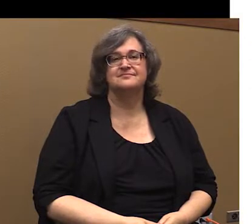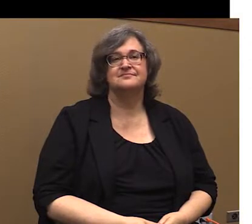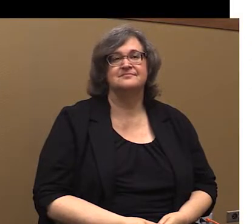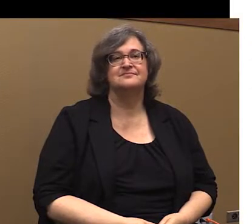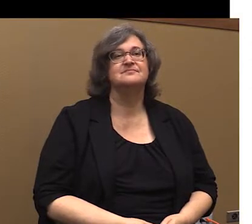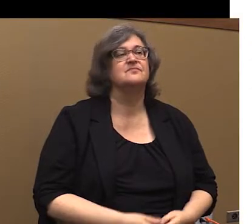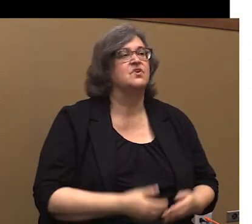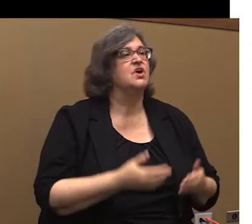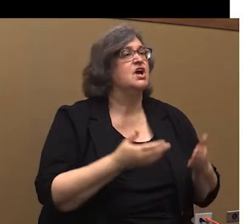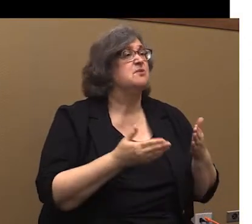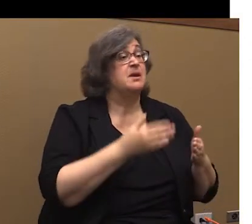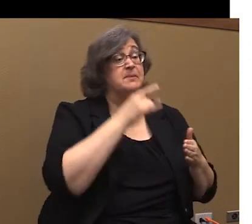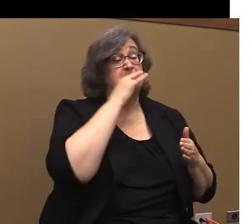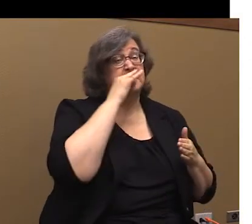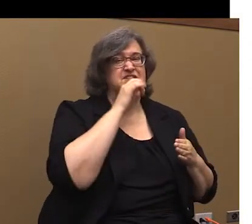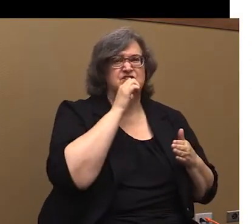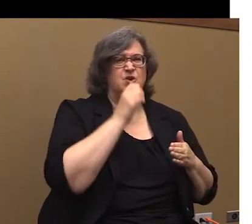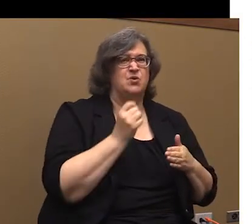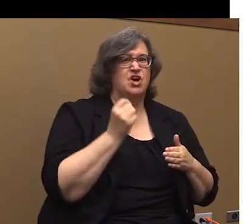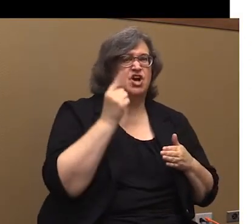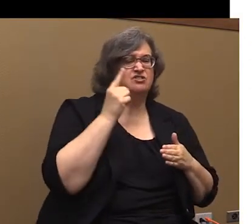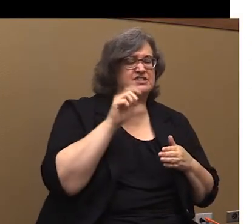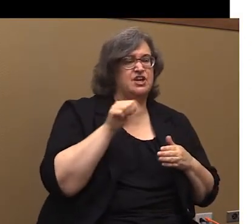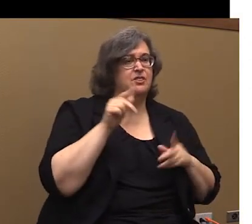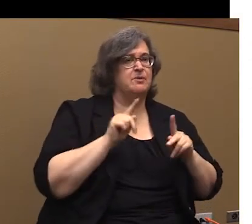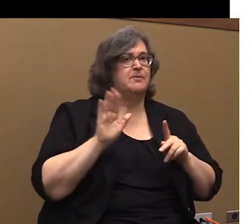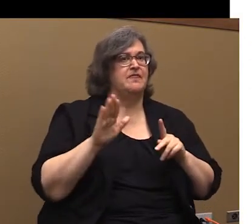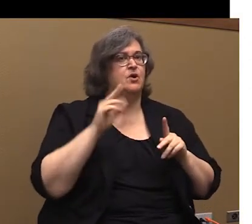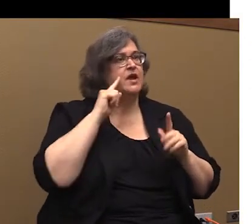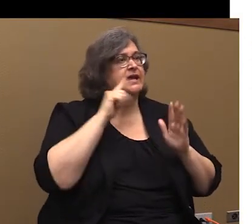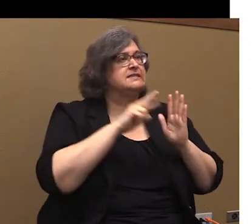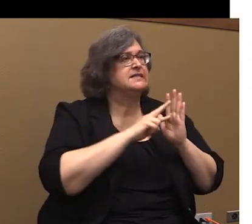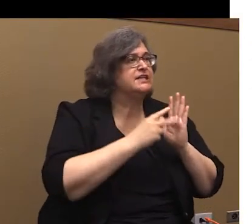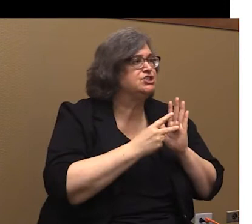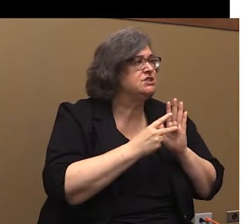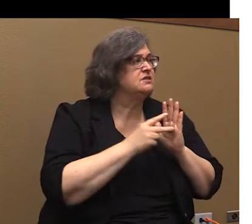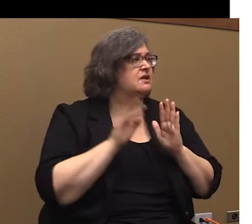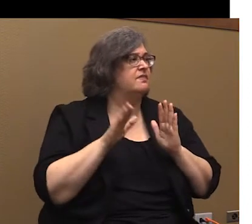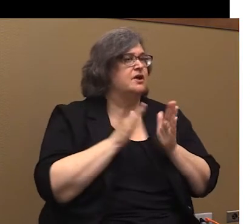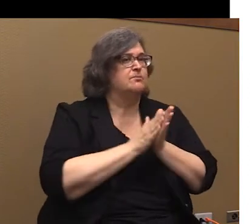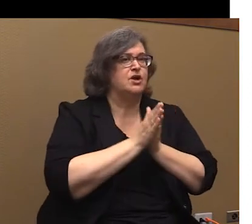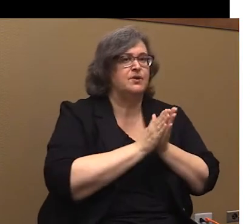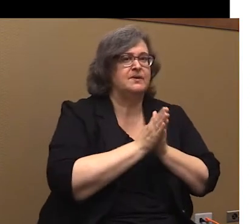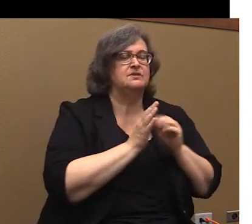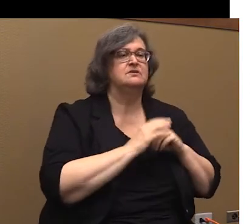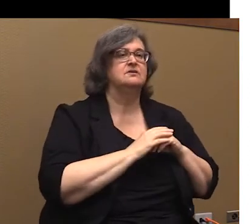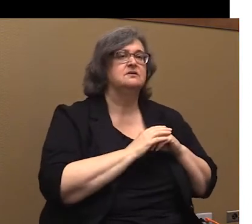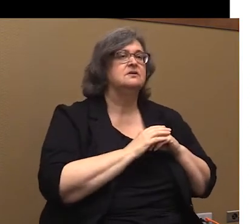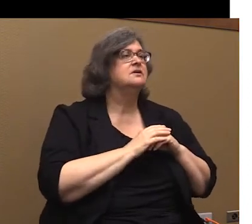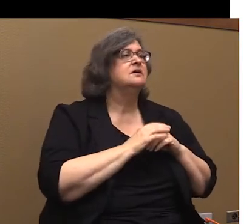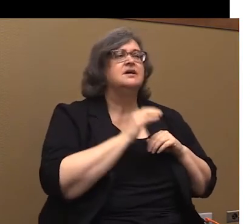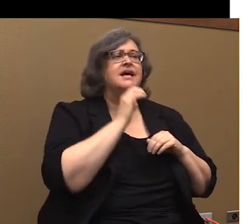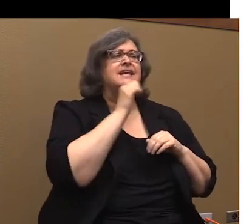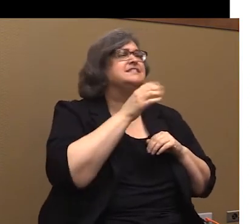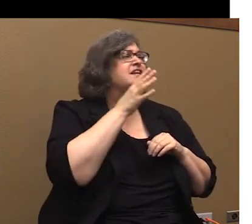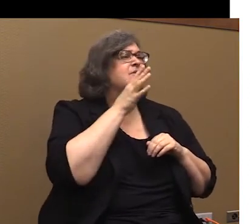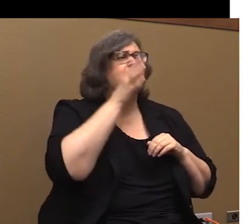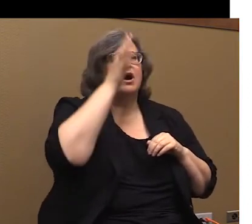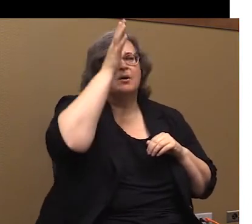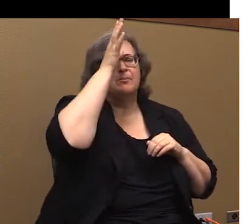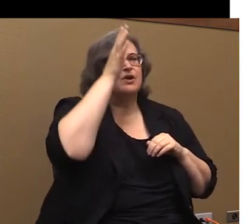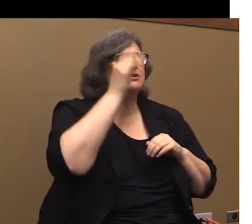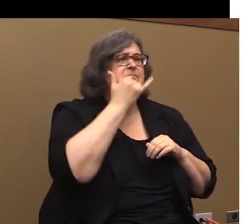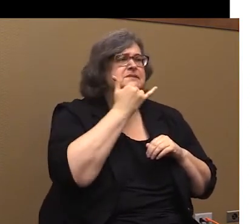And kids might misread other people's intentions or motivations, and this is not like